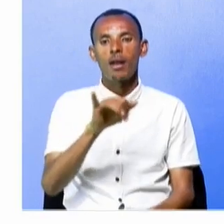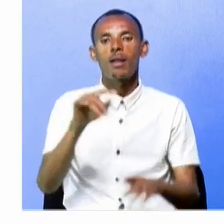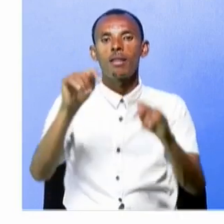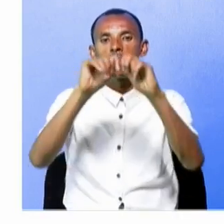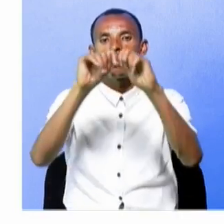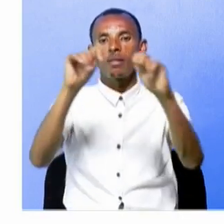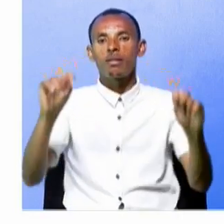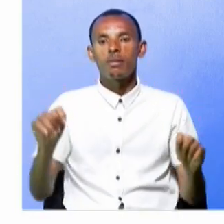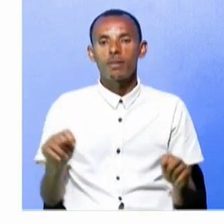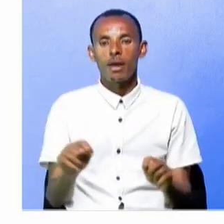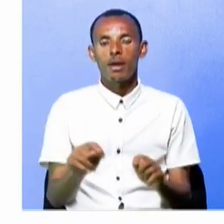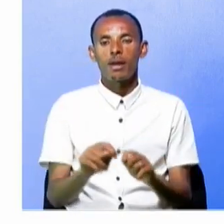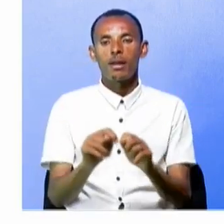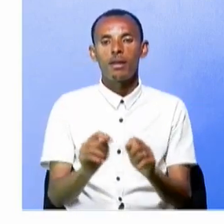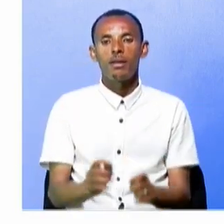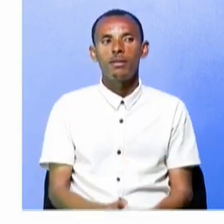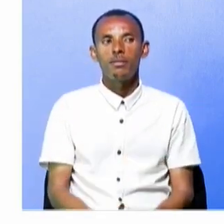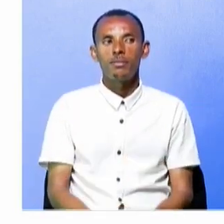triangles.